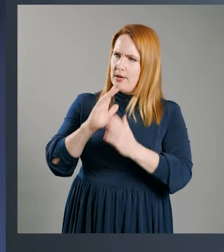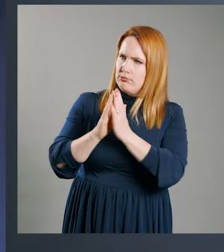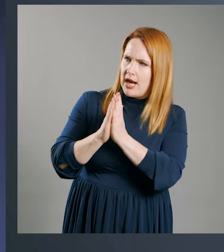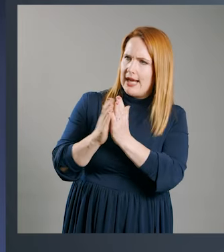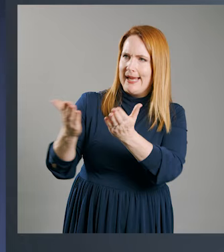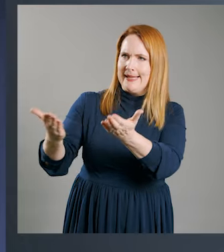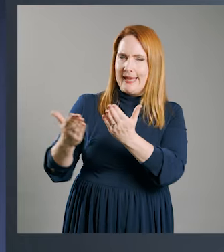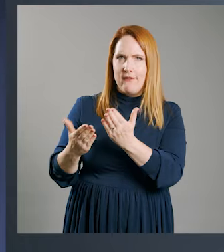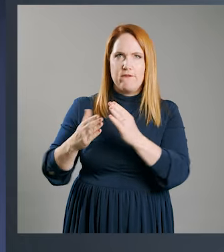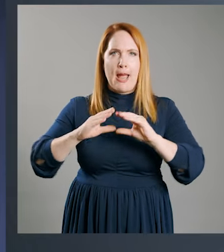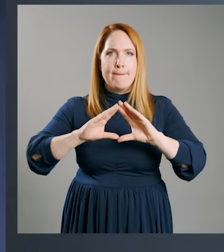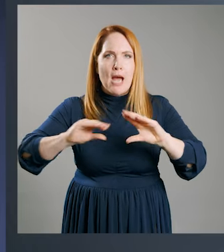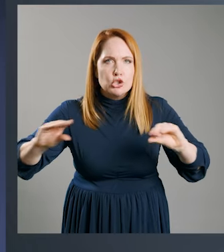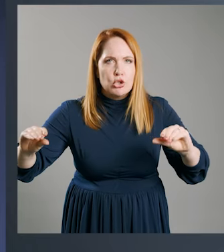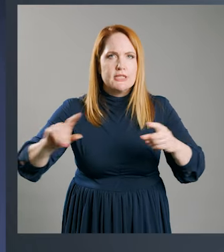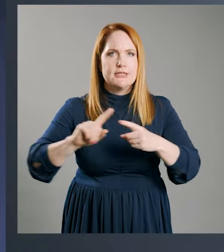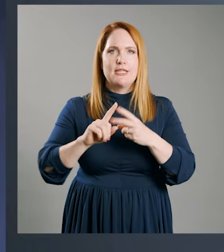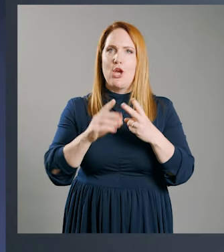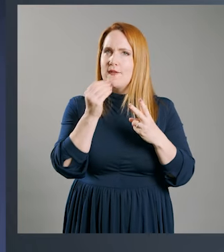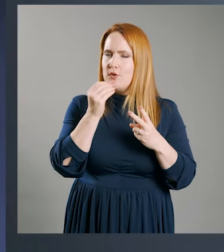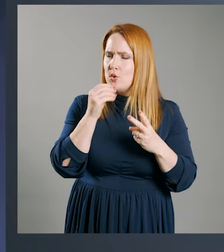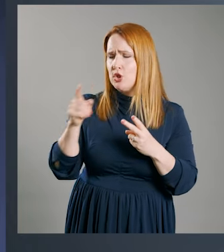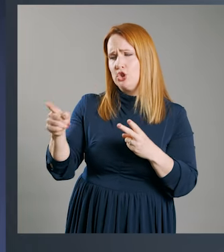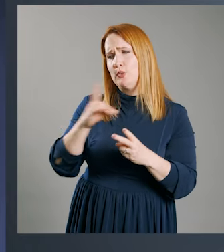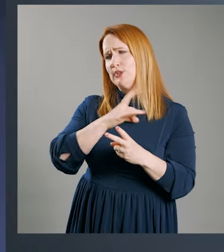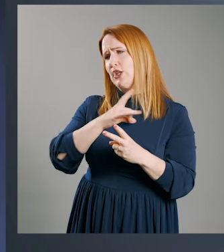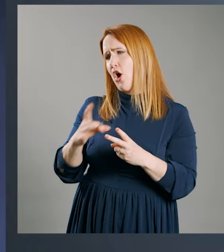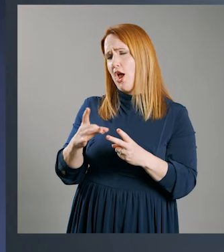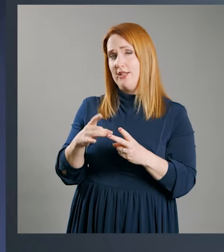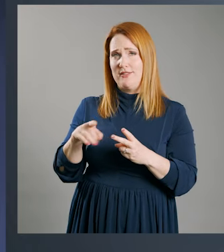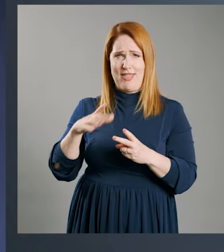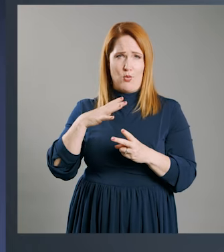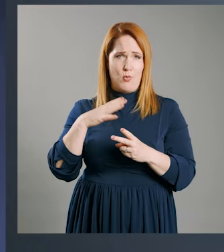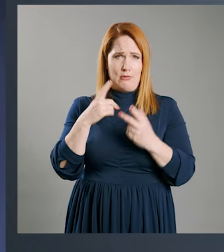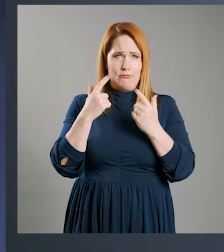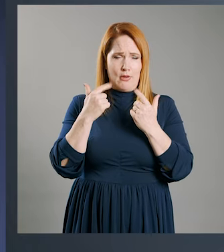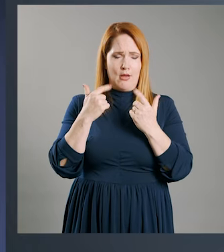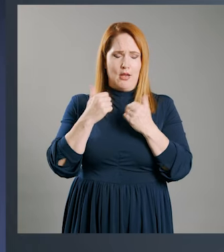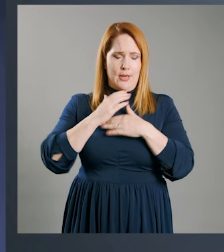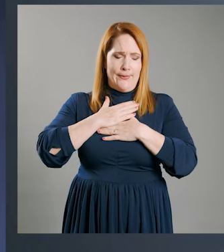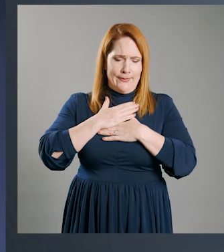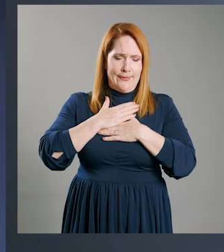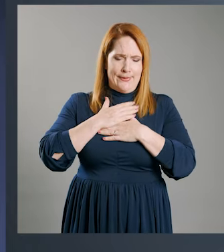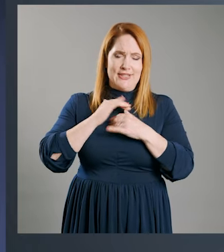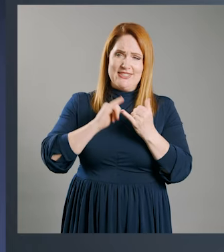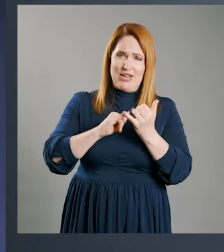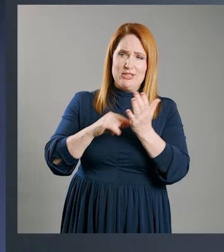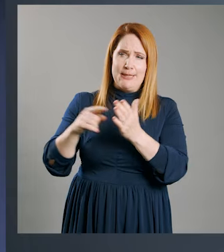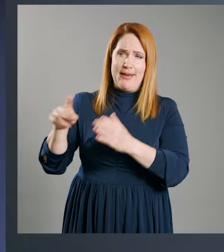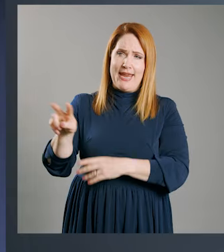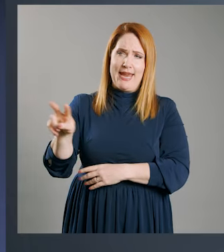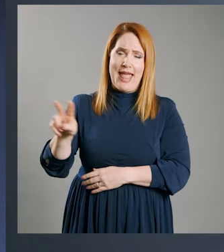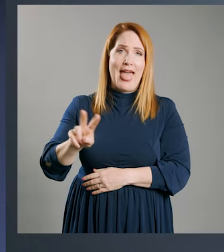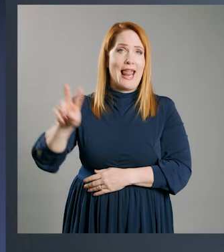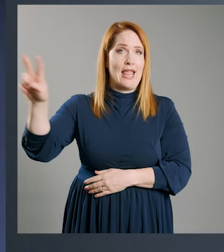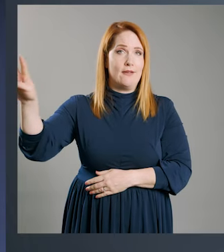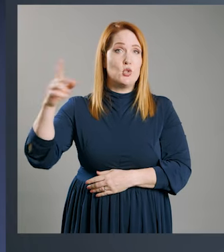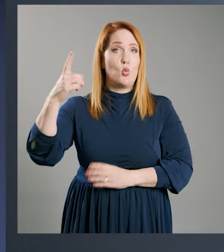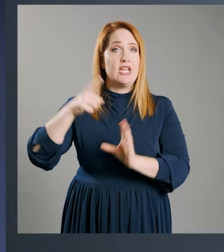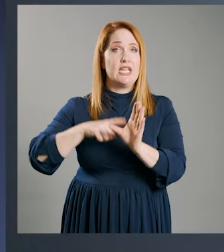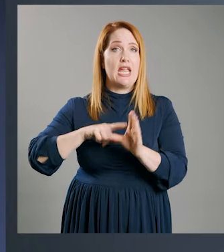she'd bring things like a mattress and food. And she was so kind, and she started crying as she was saying this. She said, Sarah and Timmy